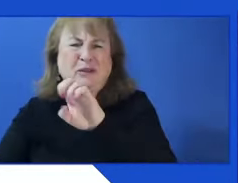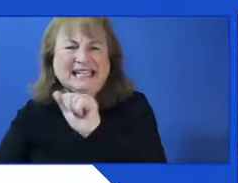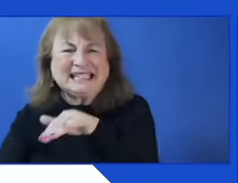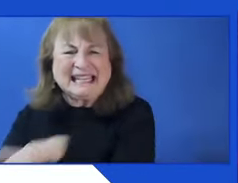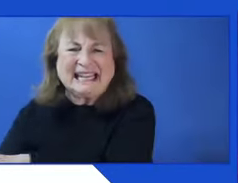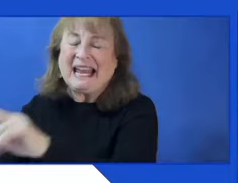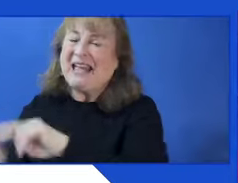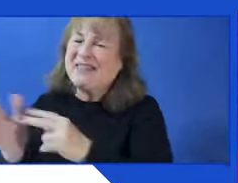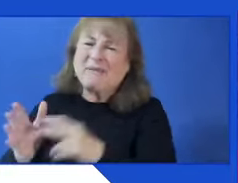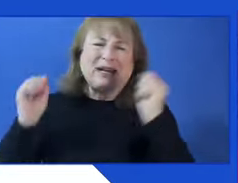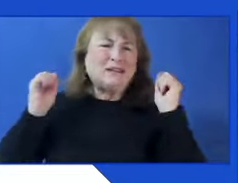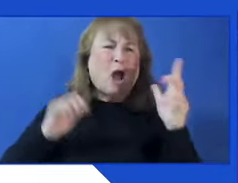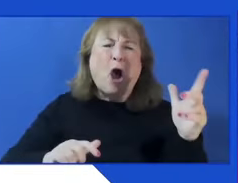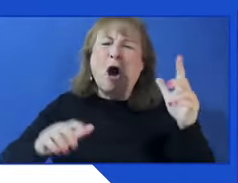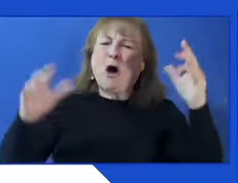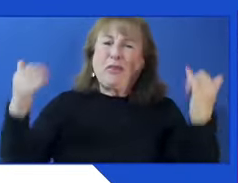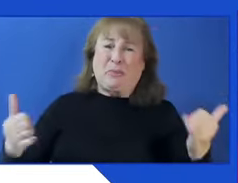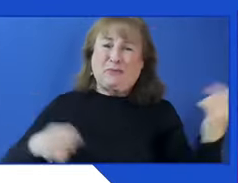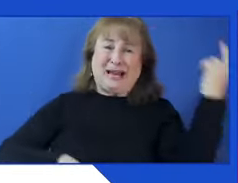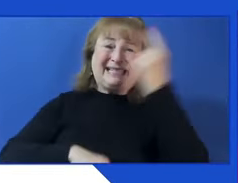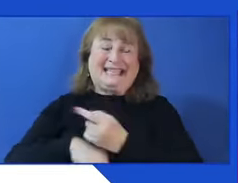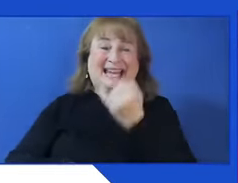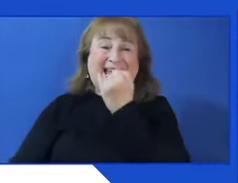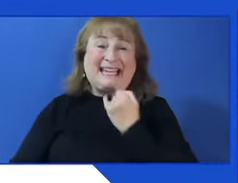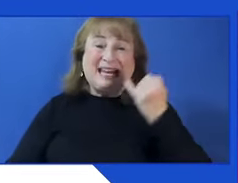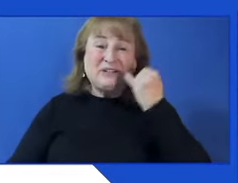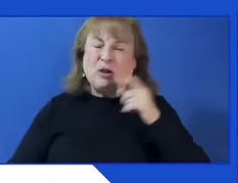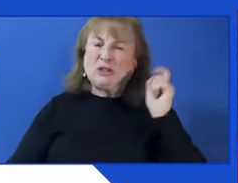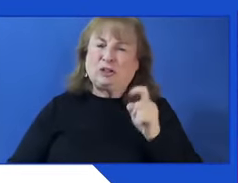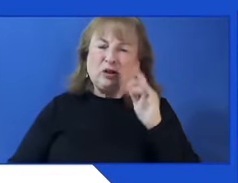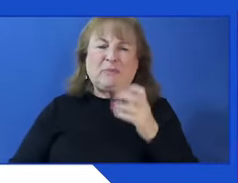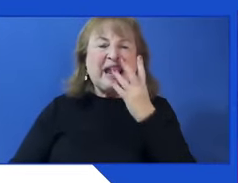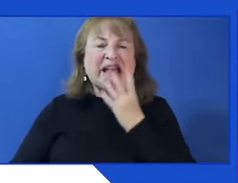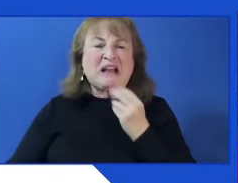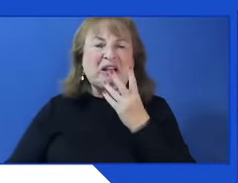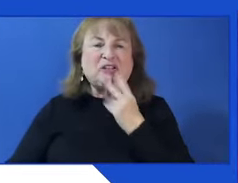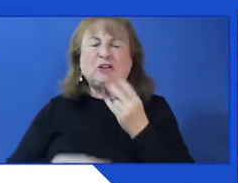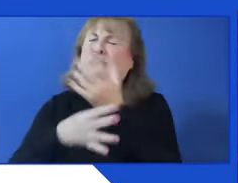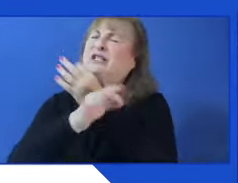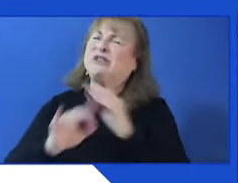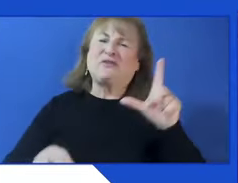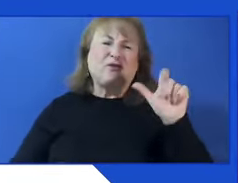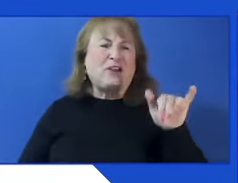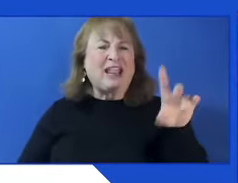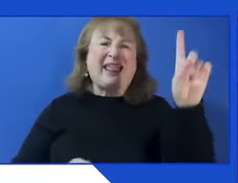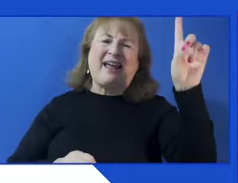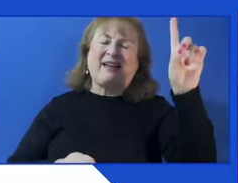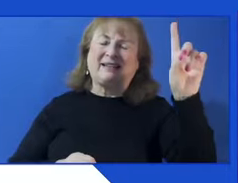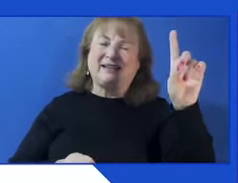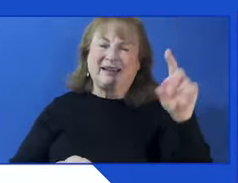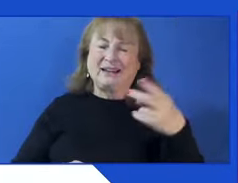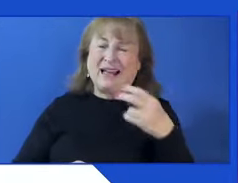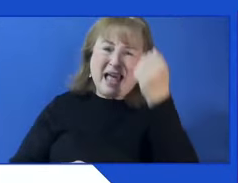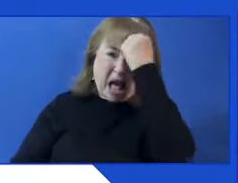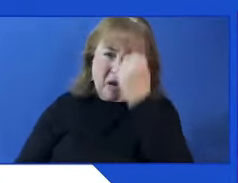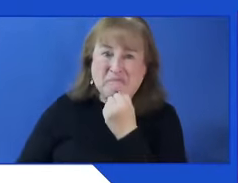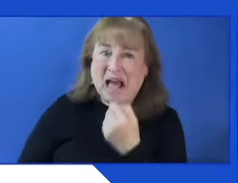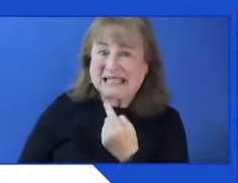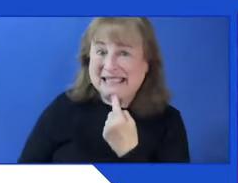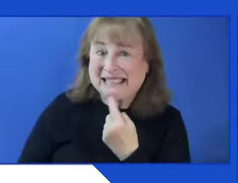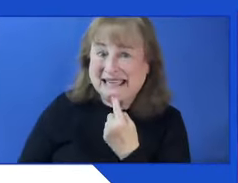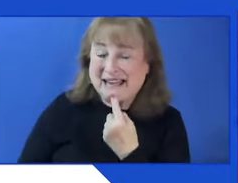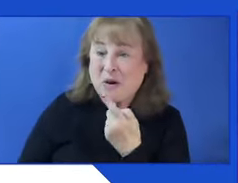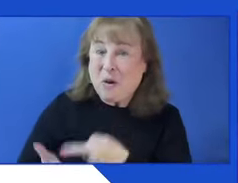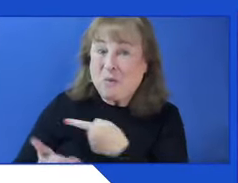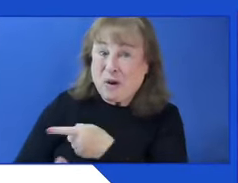mean all of present-day Israel should be a Jewish free land. In fact, Hamas has said that what